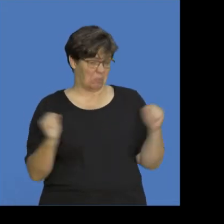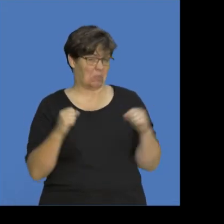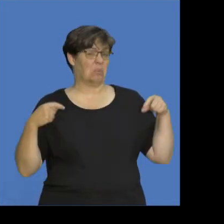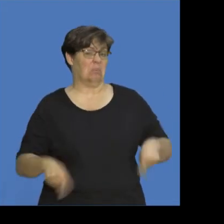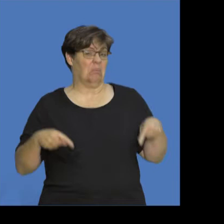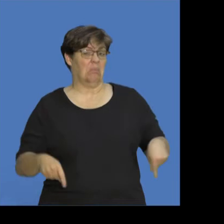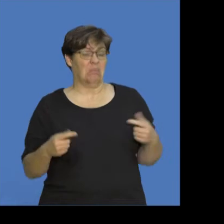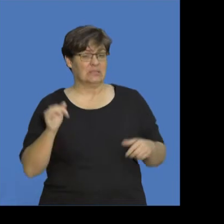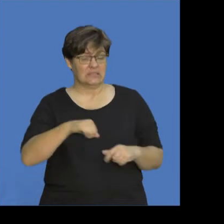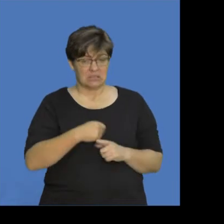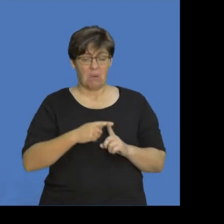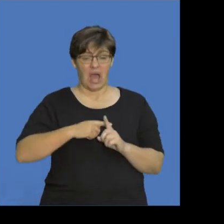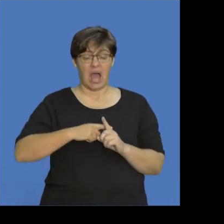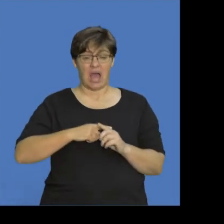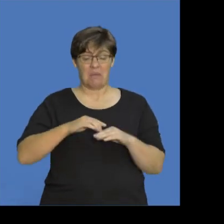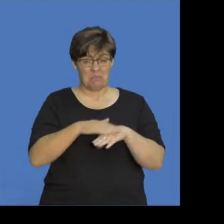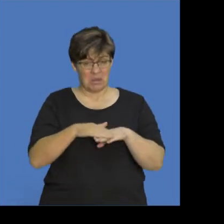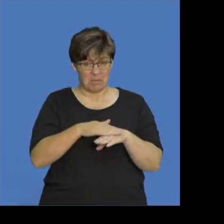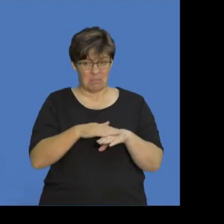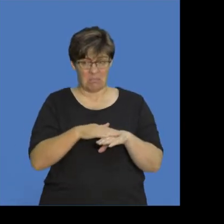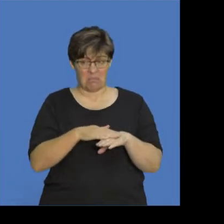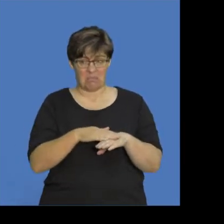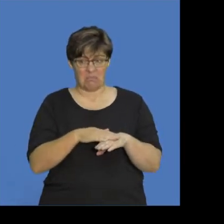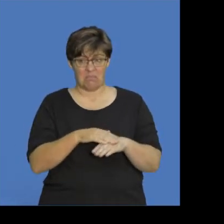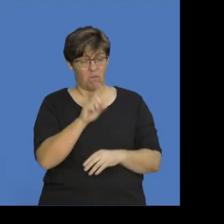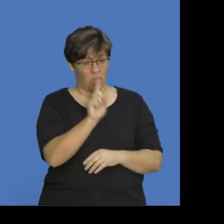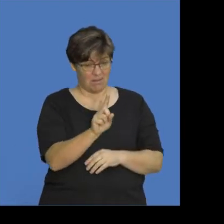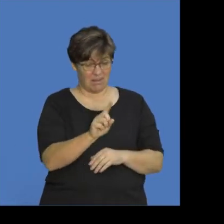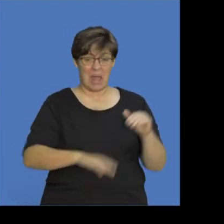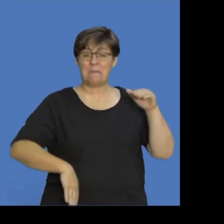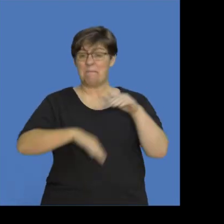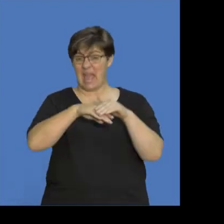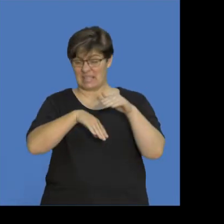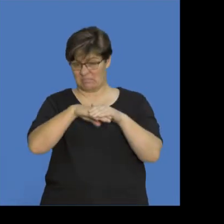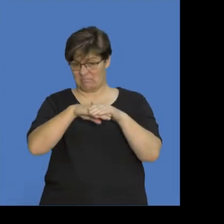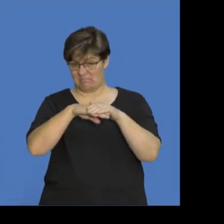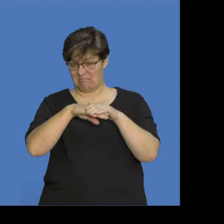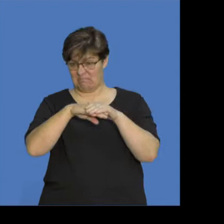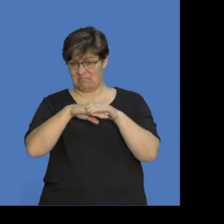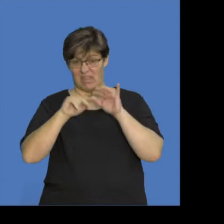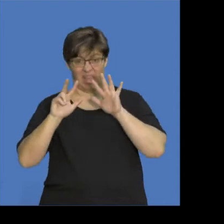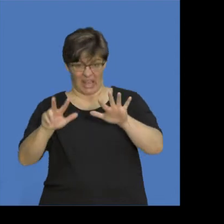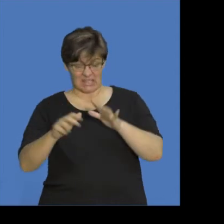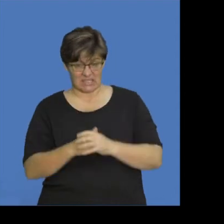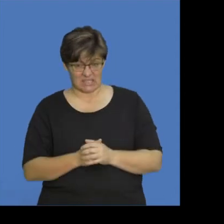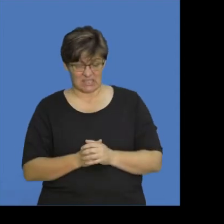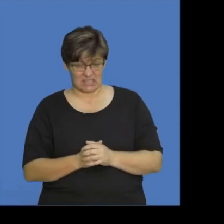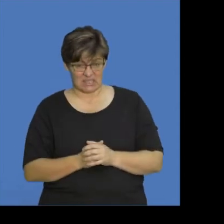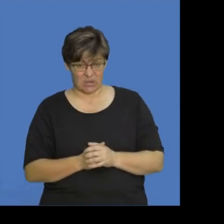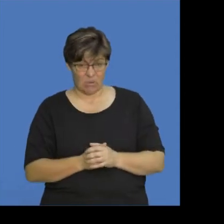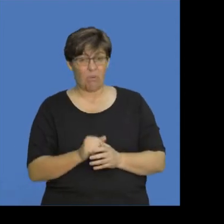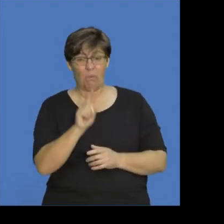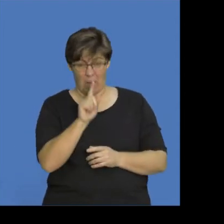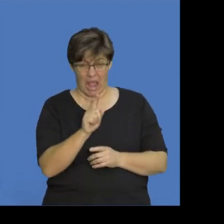and very cold. I mean, the minimum temperature, it's 1, and the maximum is actually